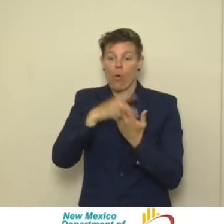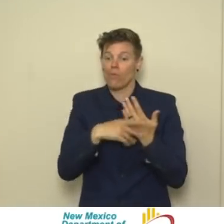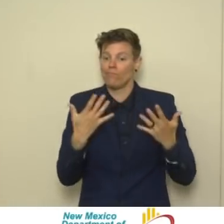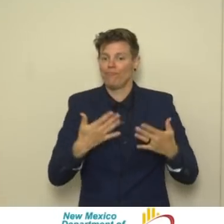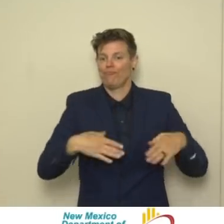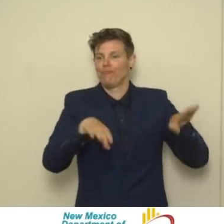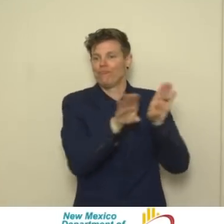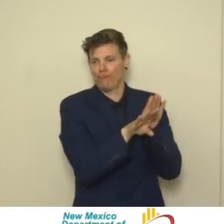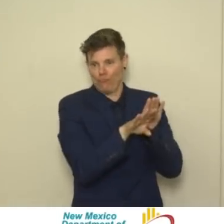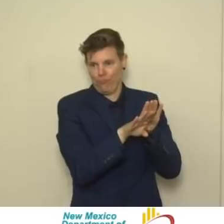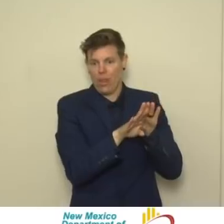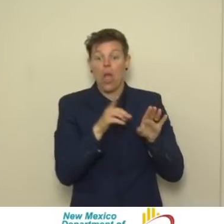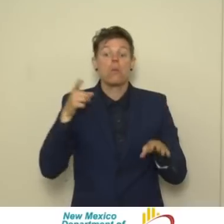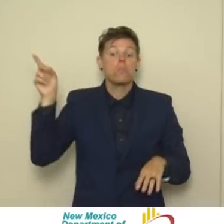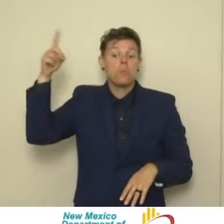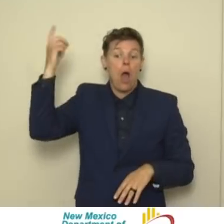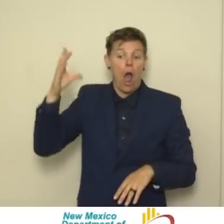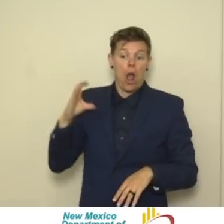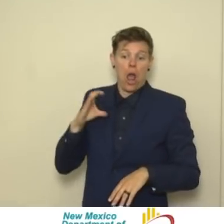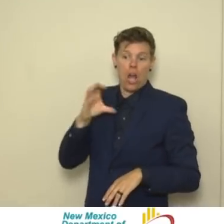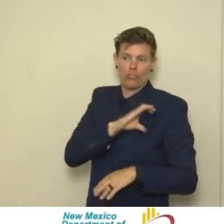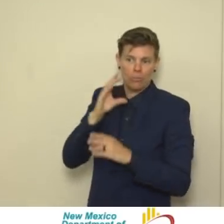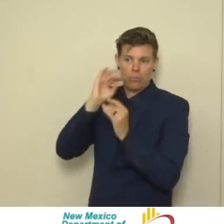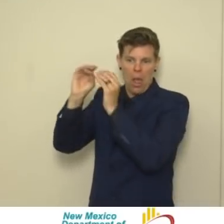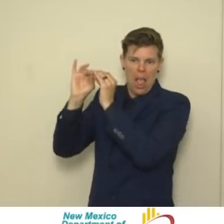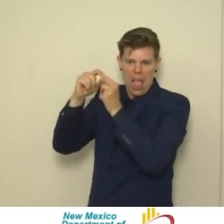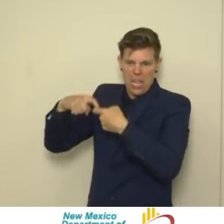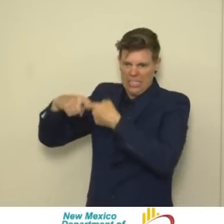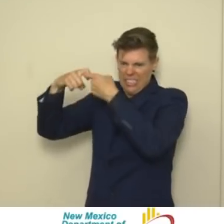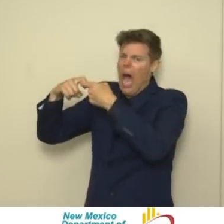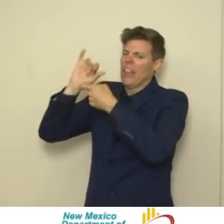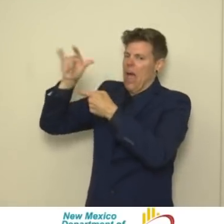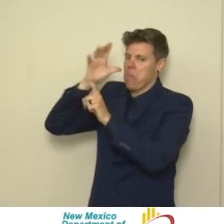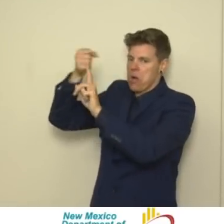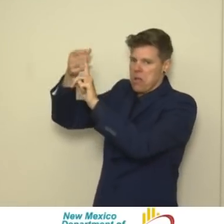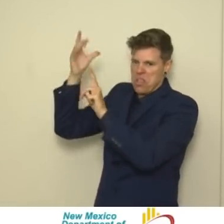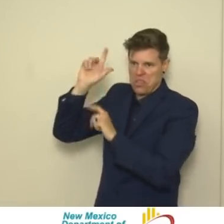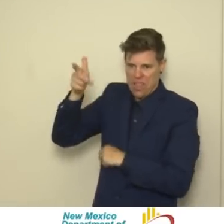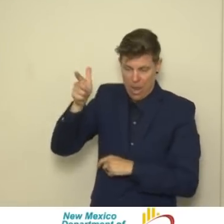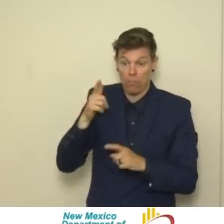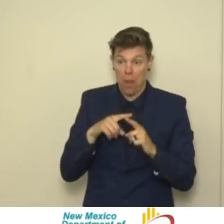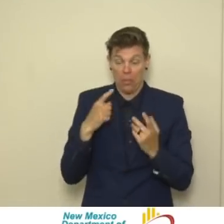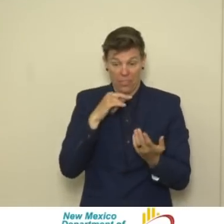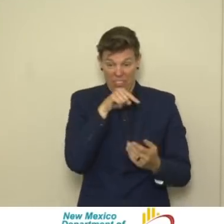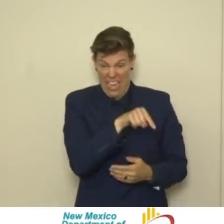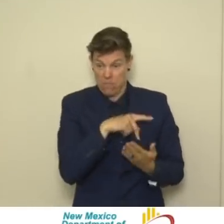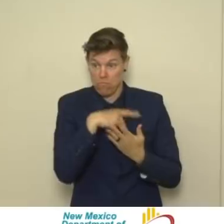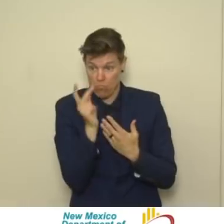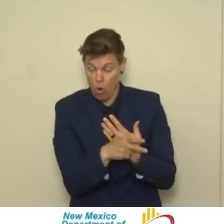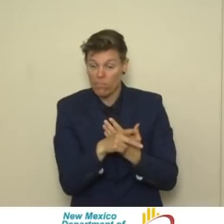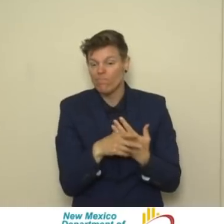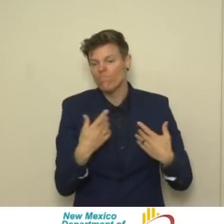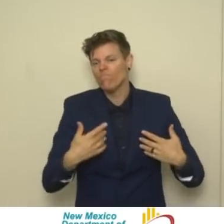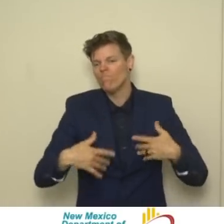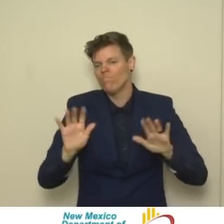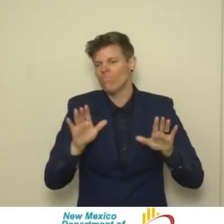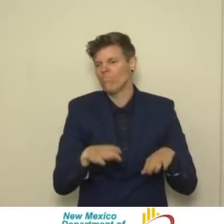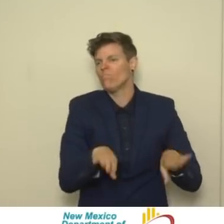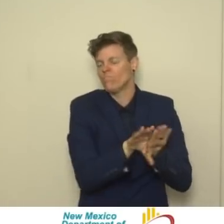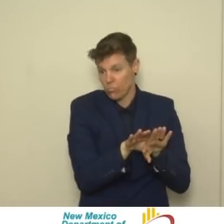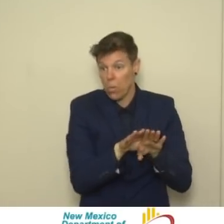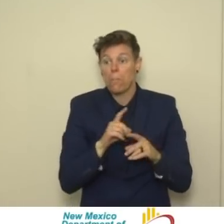about it. I'll talk about that in a second. But as of now, that program is expiring. Last week, just to give you guys some numbers,